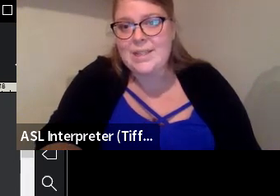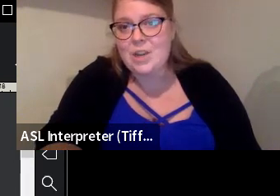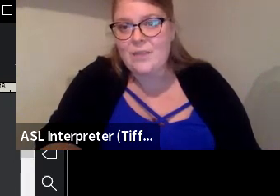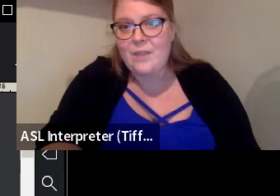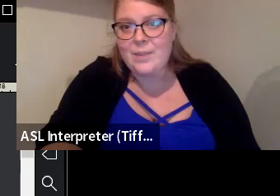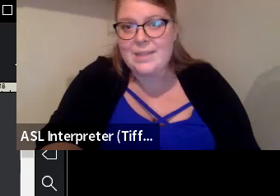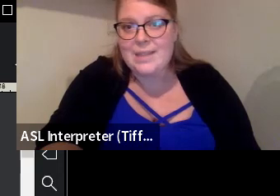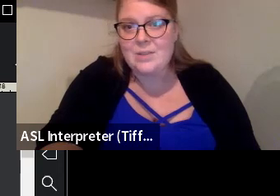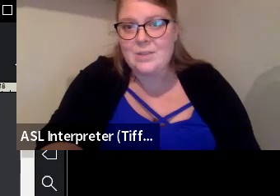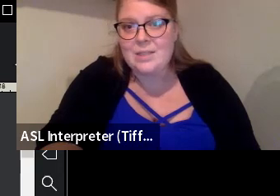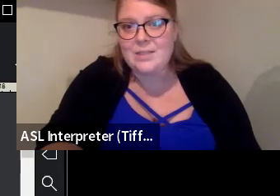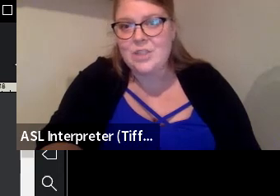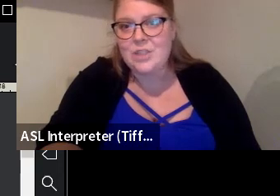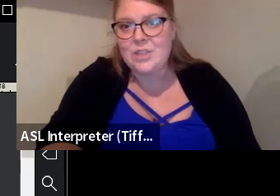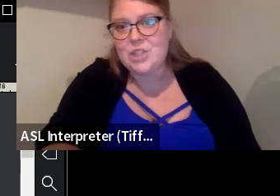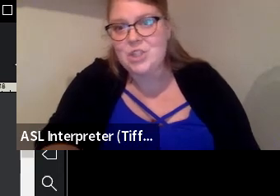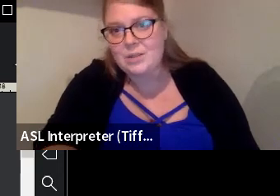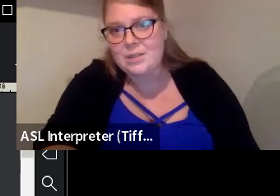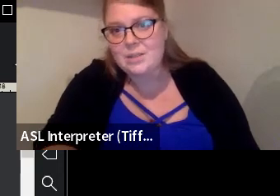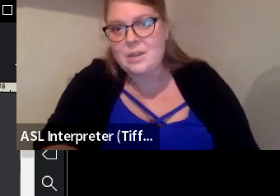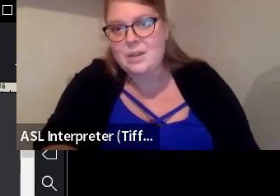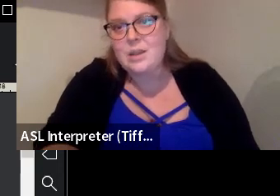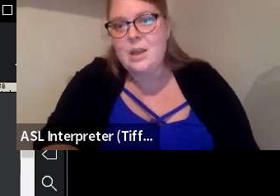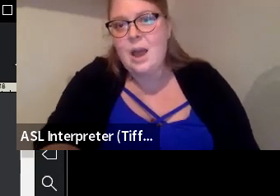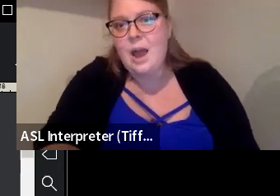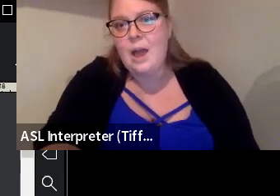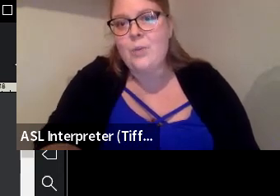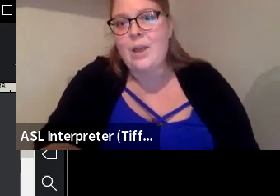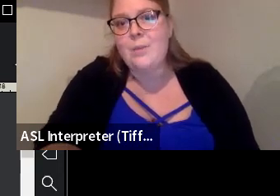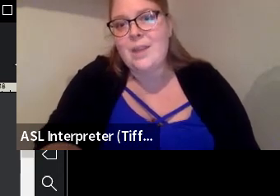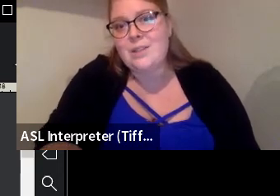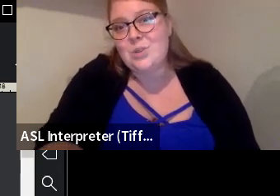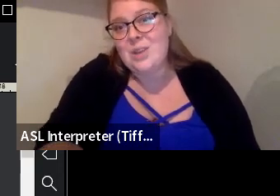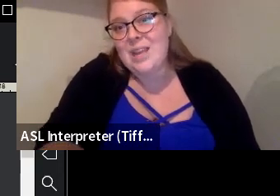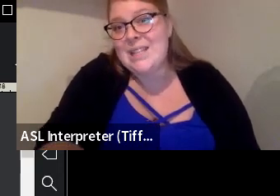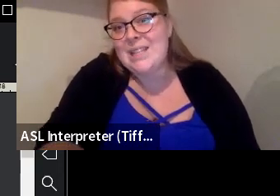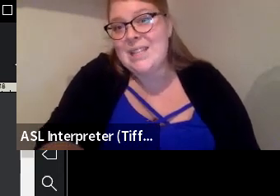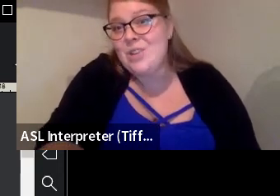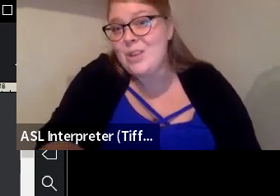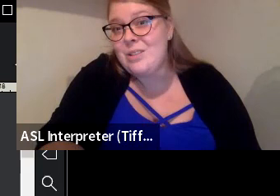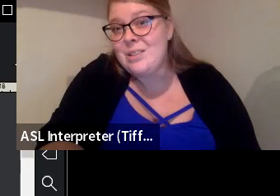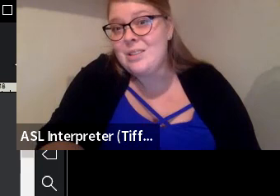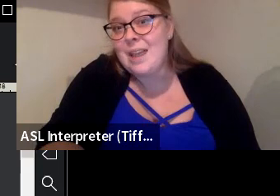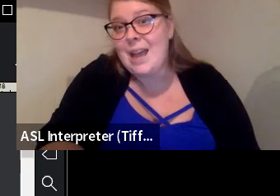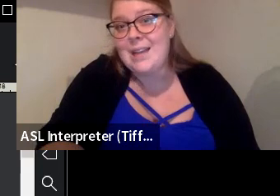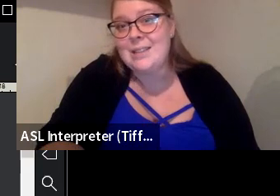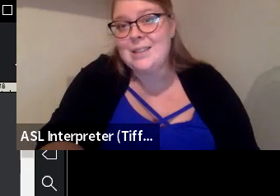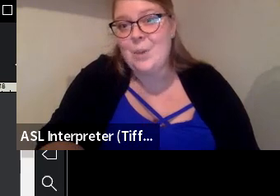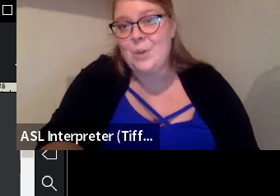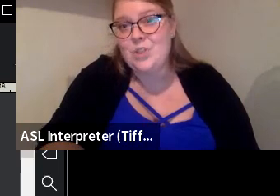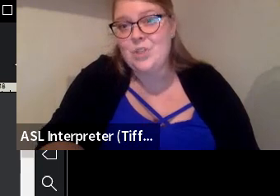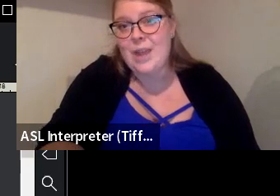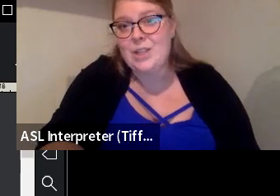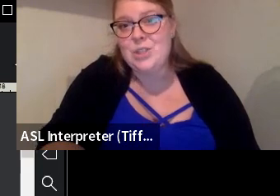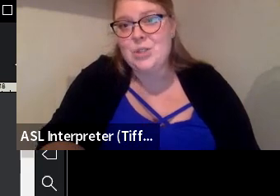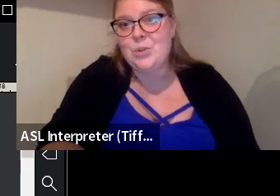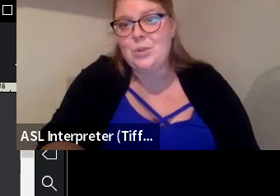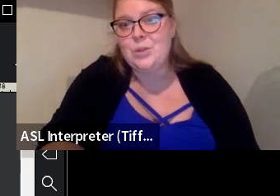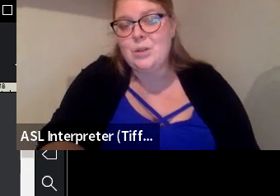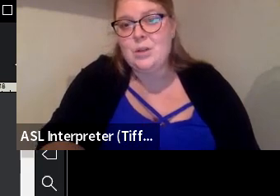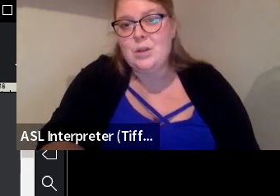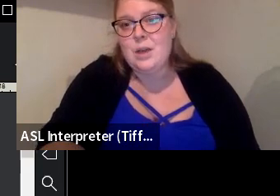we need to consider the precedent because there's already family size houses on the street, but the old houses on the